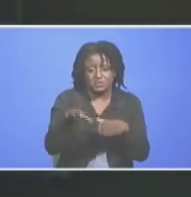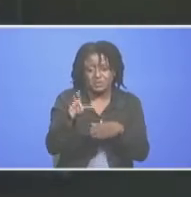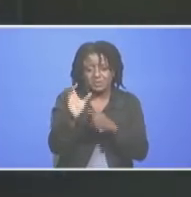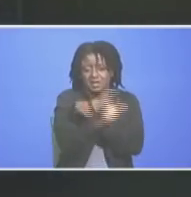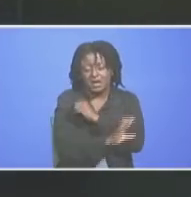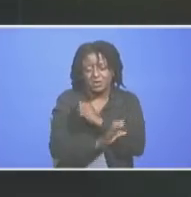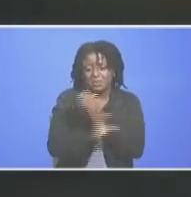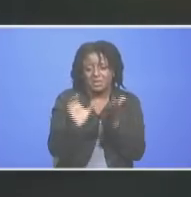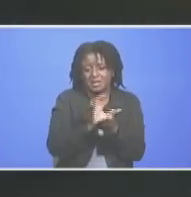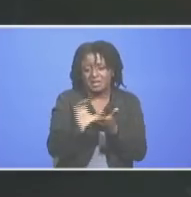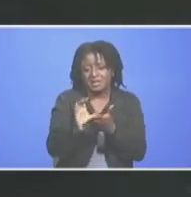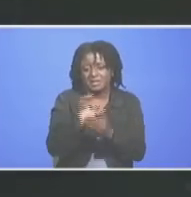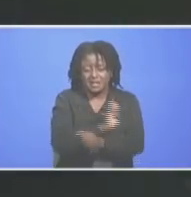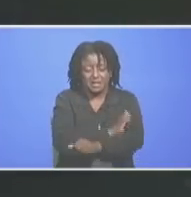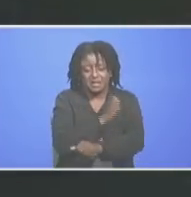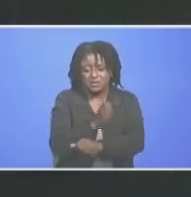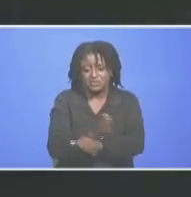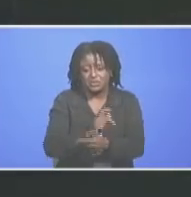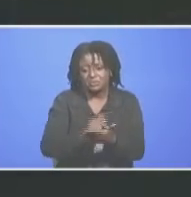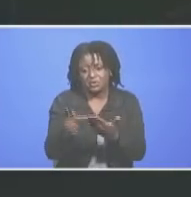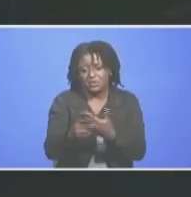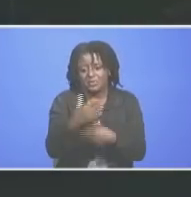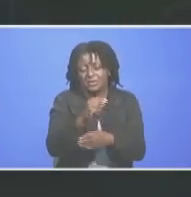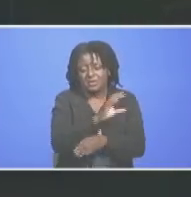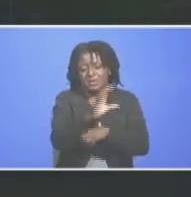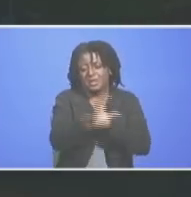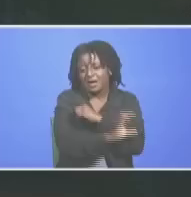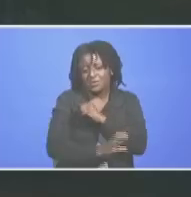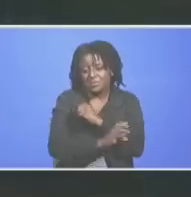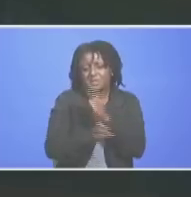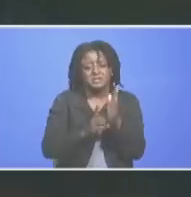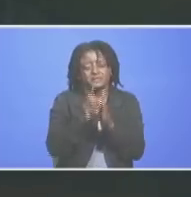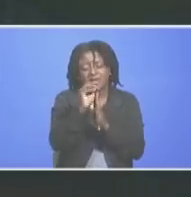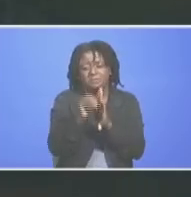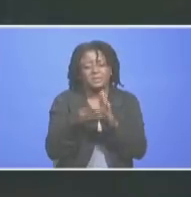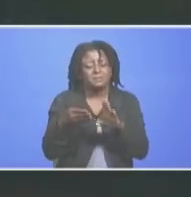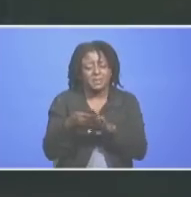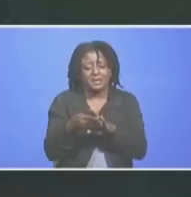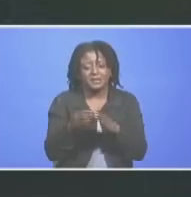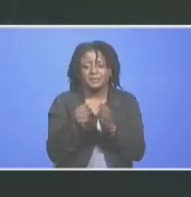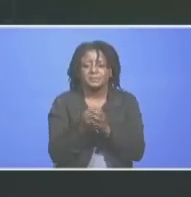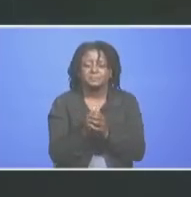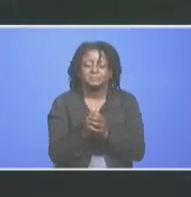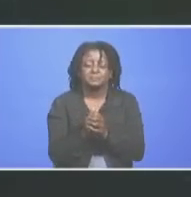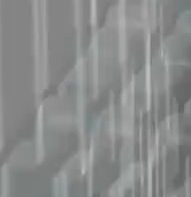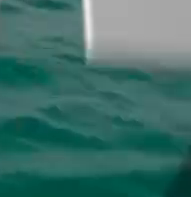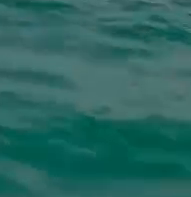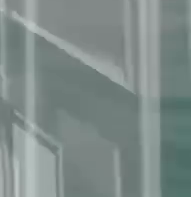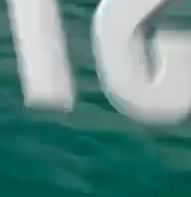Energy Program and the Caribbean Development Bank. And that's regional news tonight.